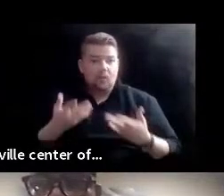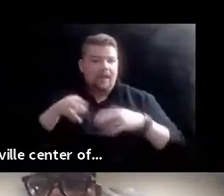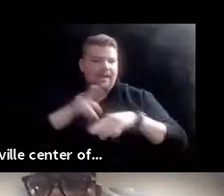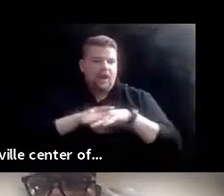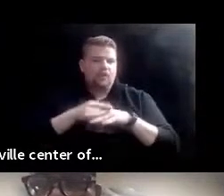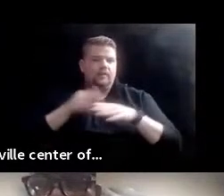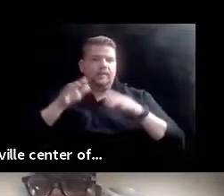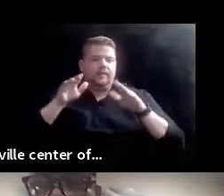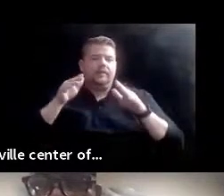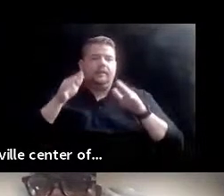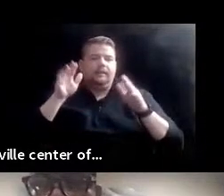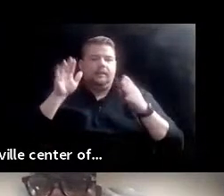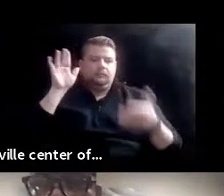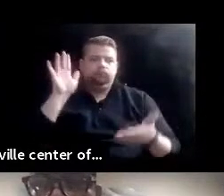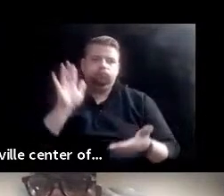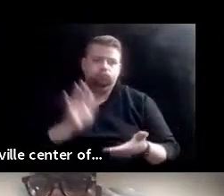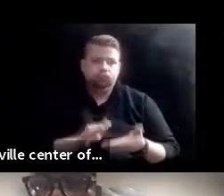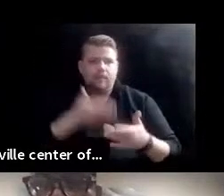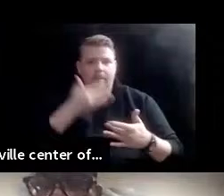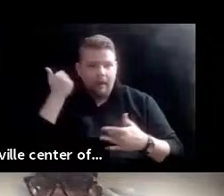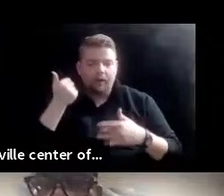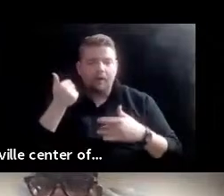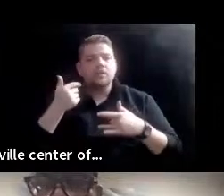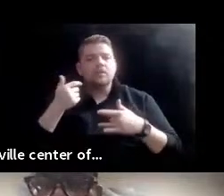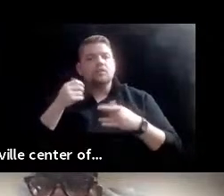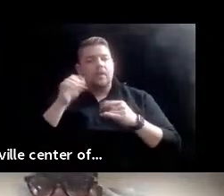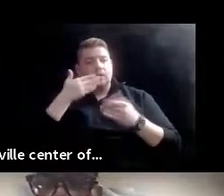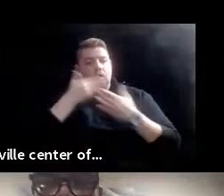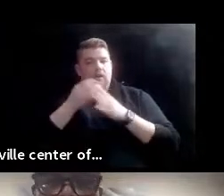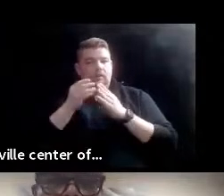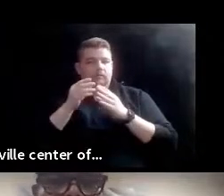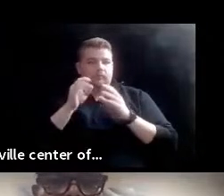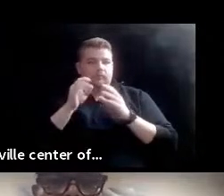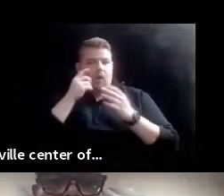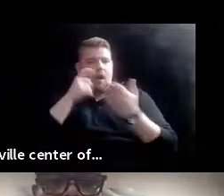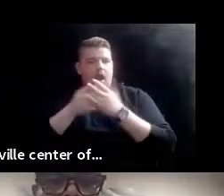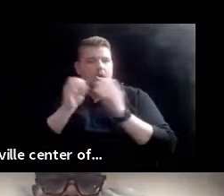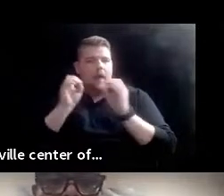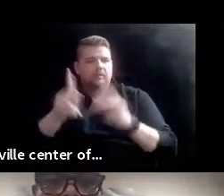we can get through it. So that's a great observation.